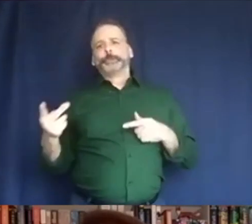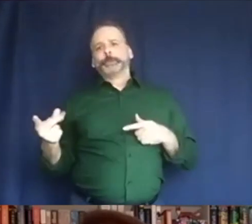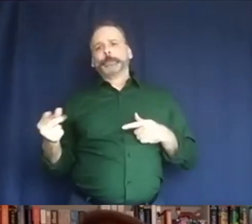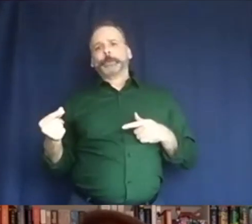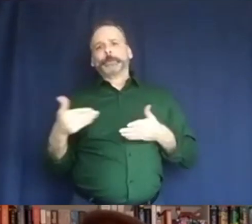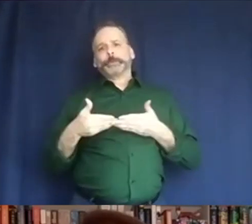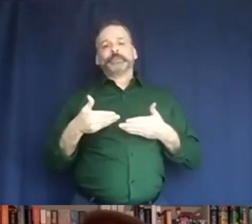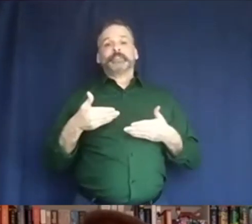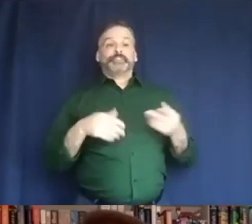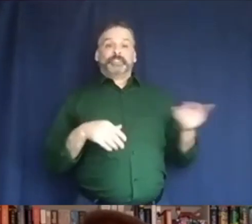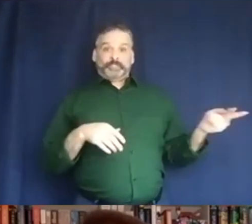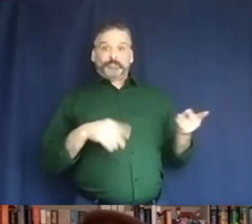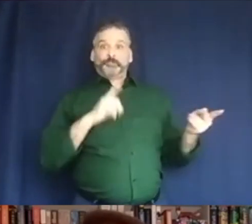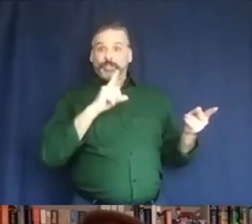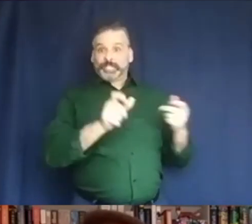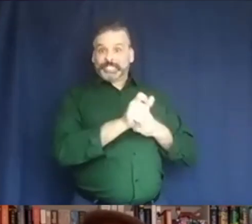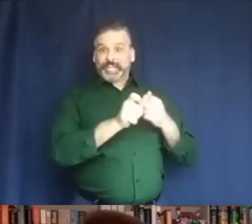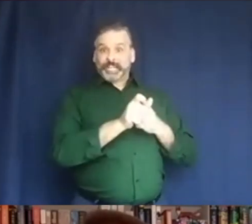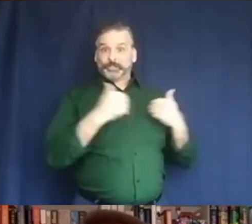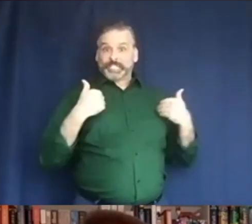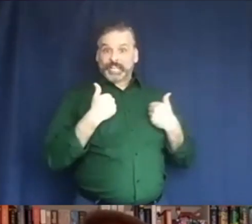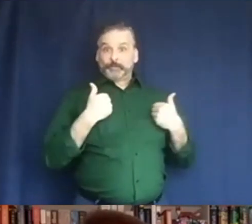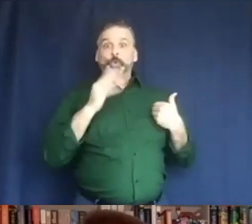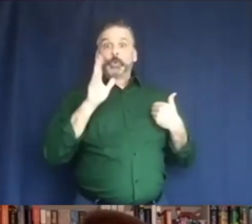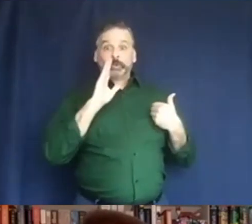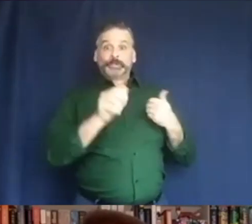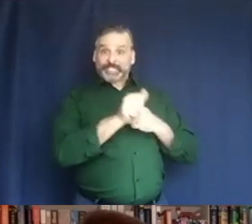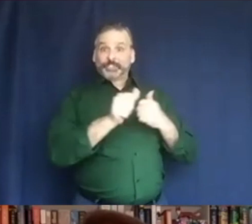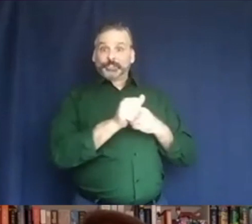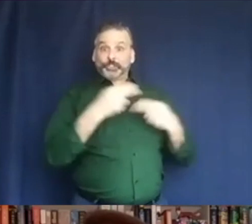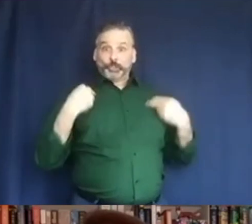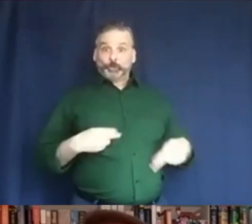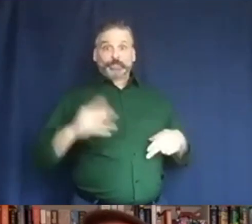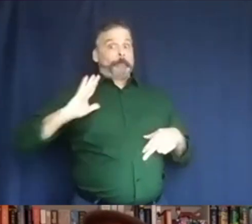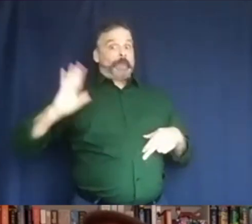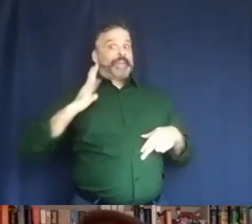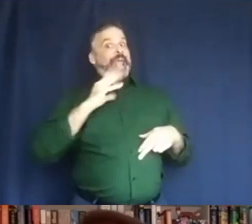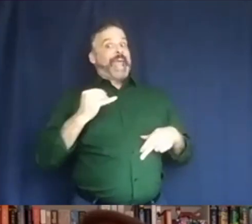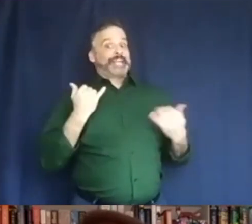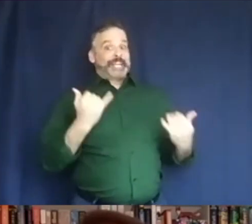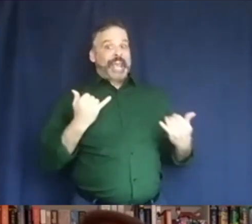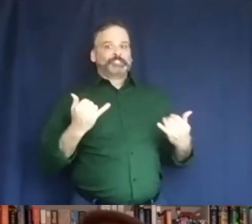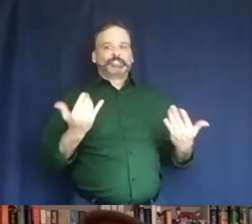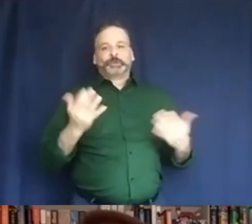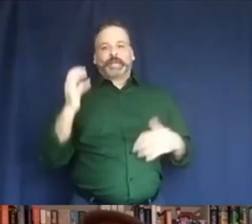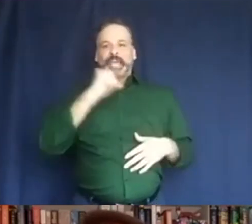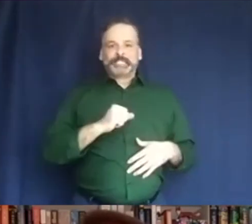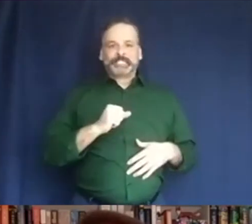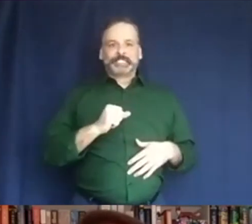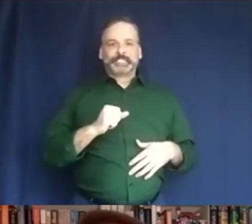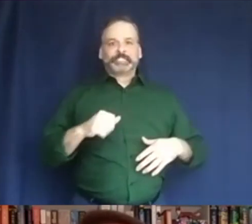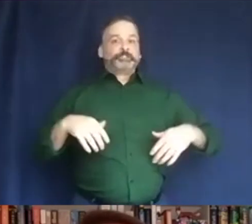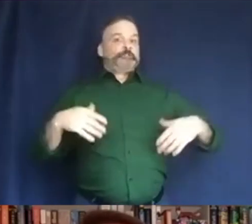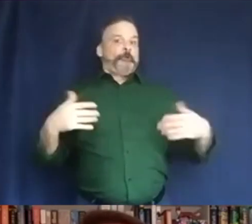these are both two very like dangerous animals and would have been dangerous to humans like back then and now. So like, I guess like,